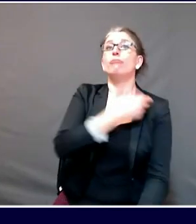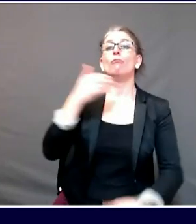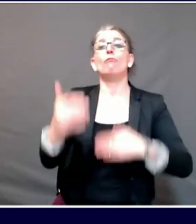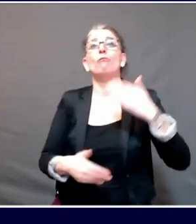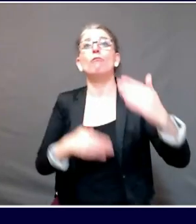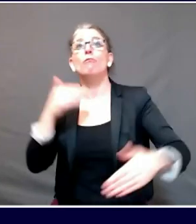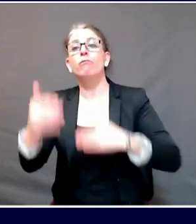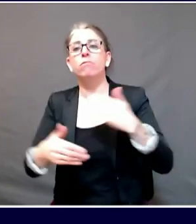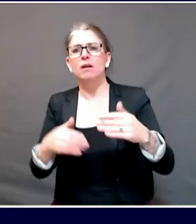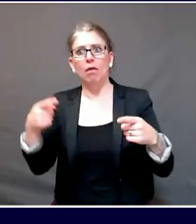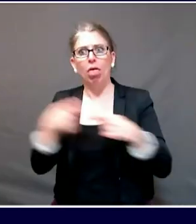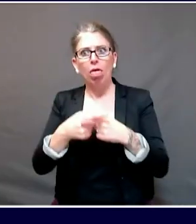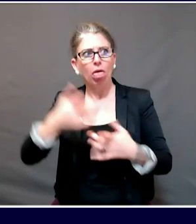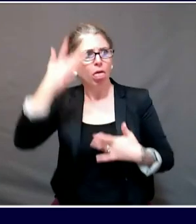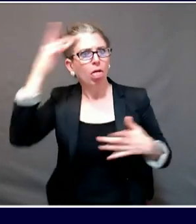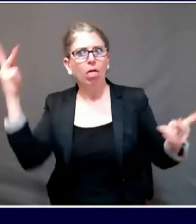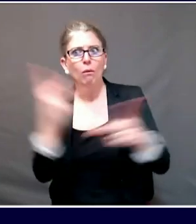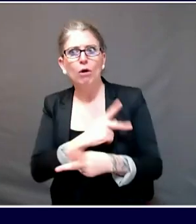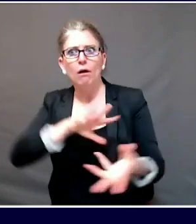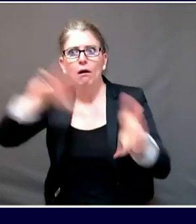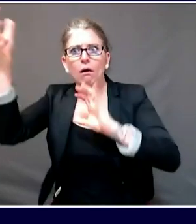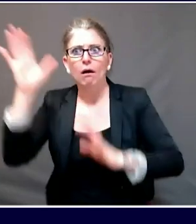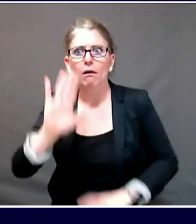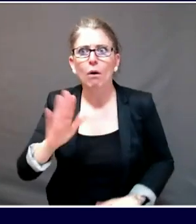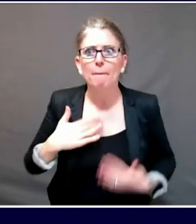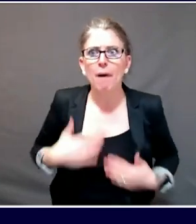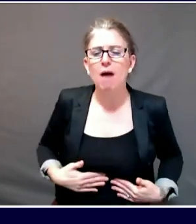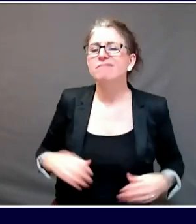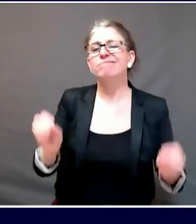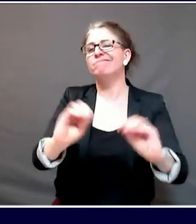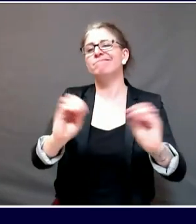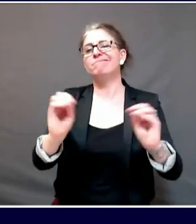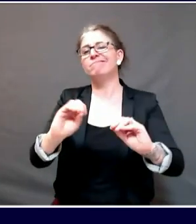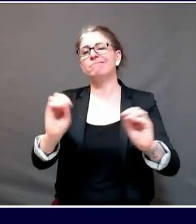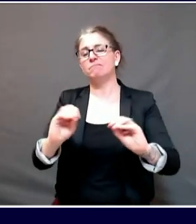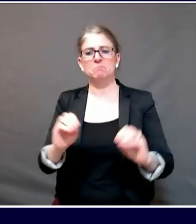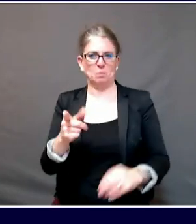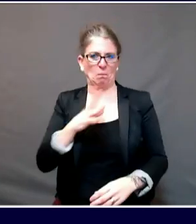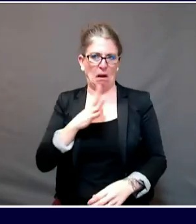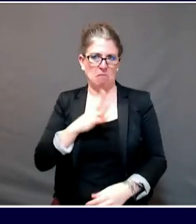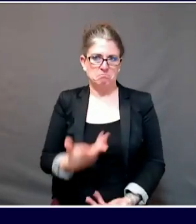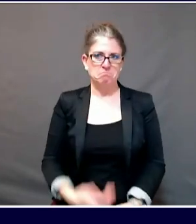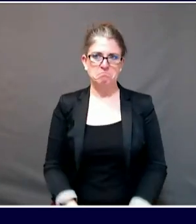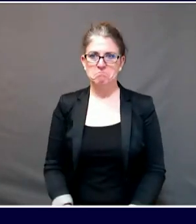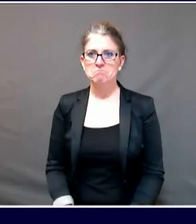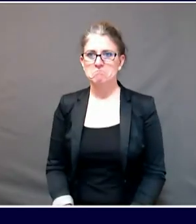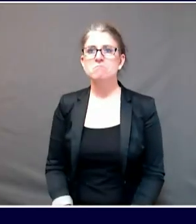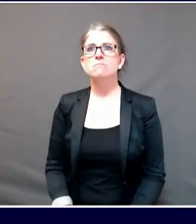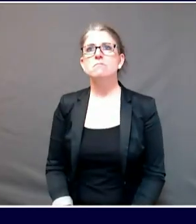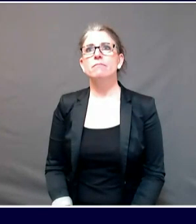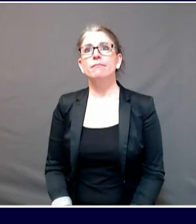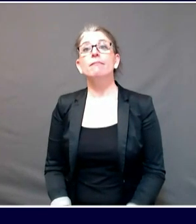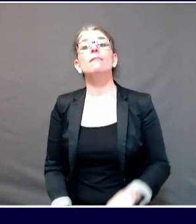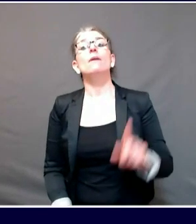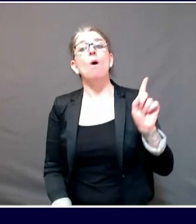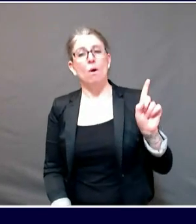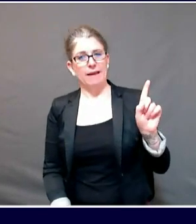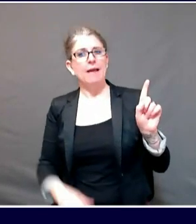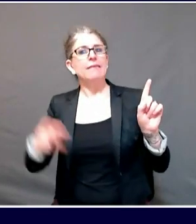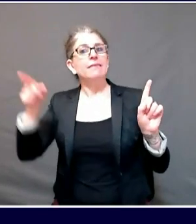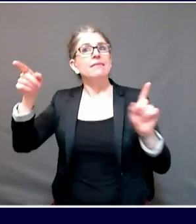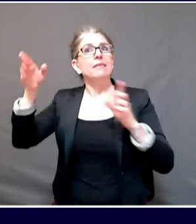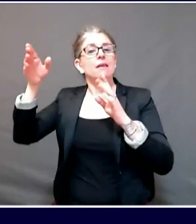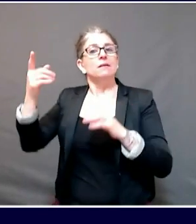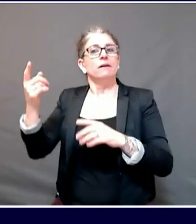Okay, thank you. And a listener wrote in a question. They had sent a recent study by the American